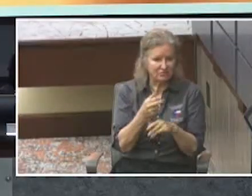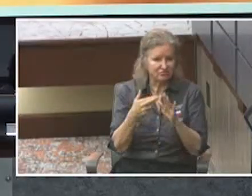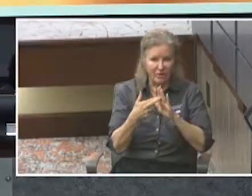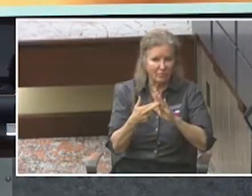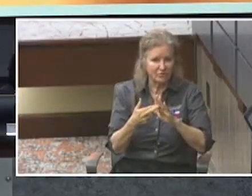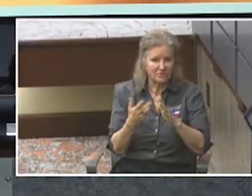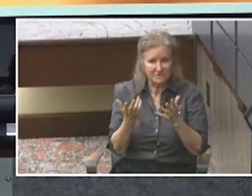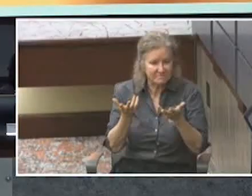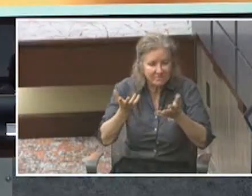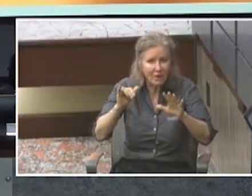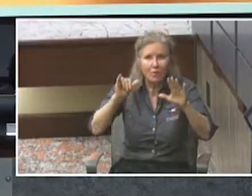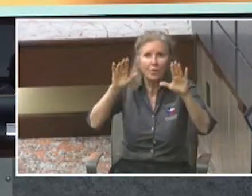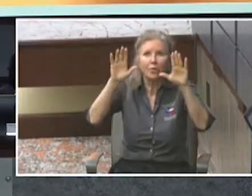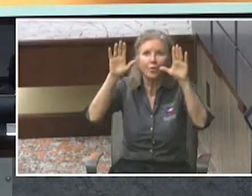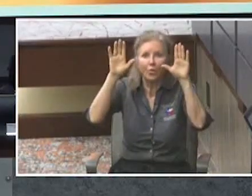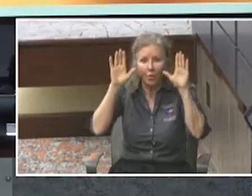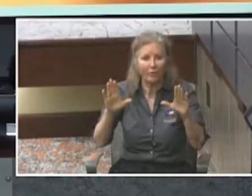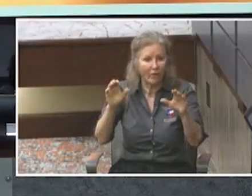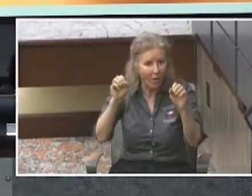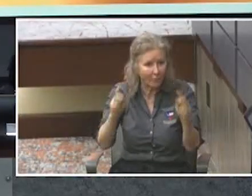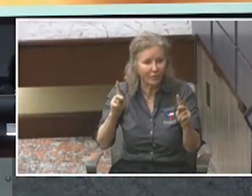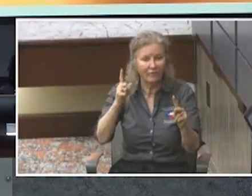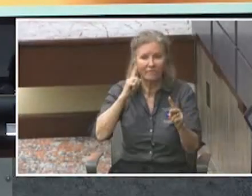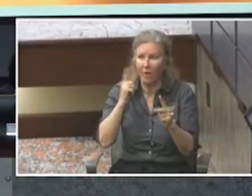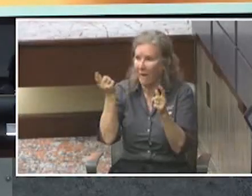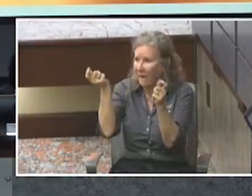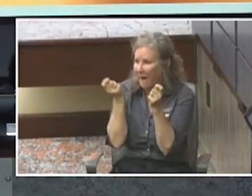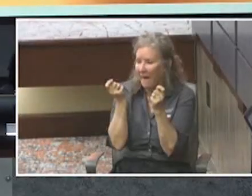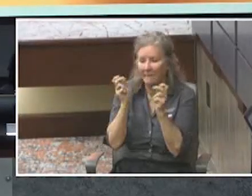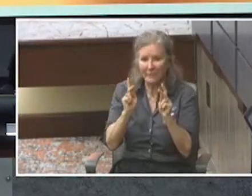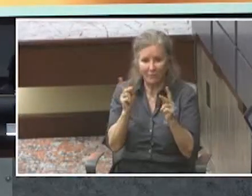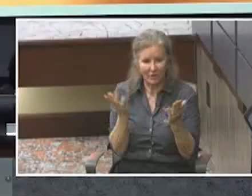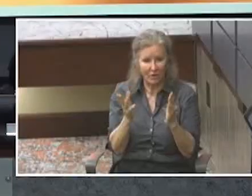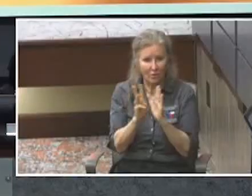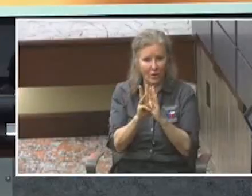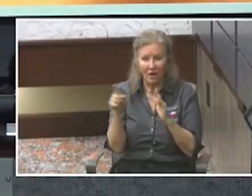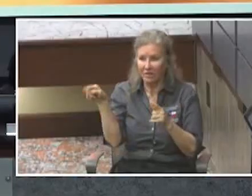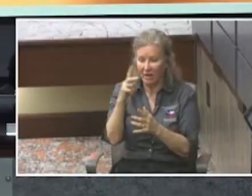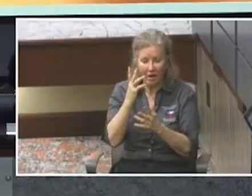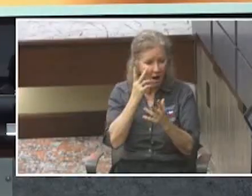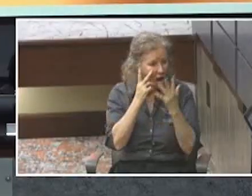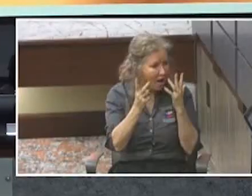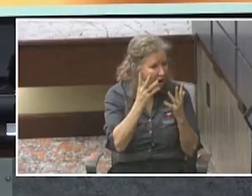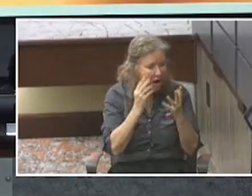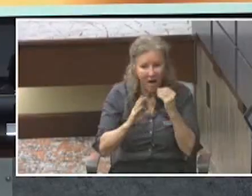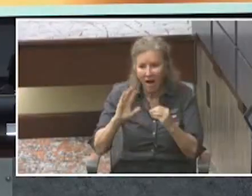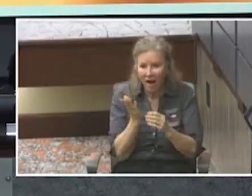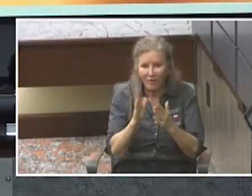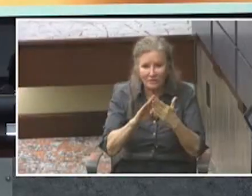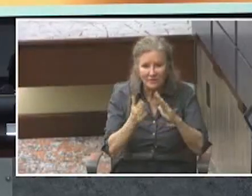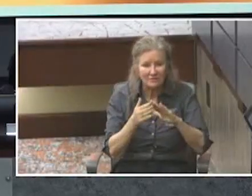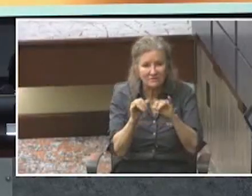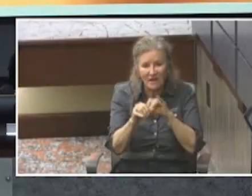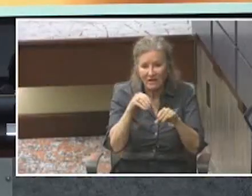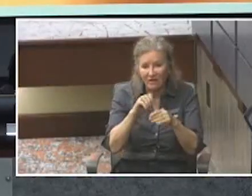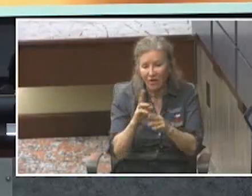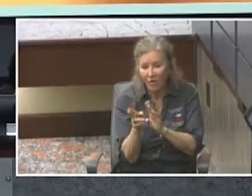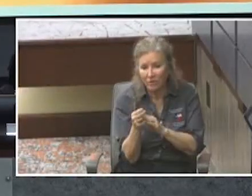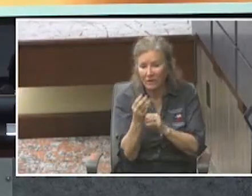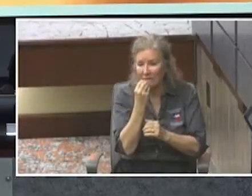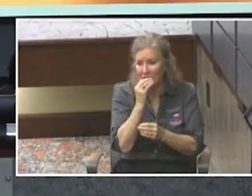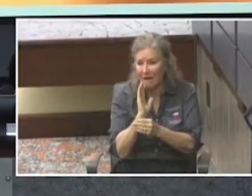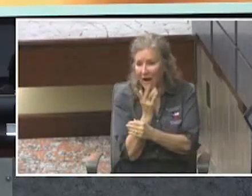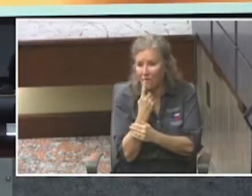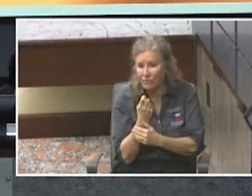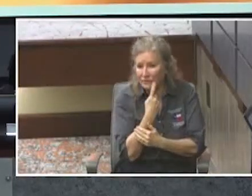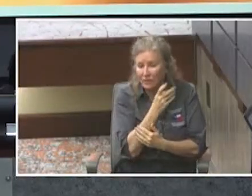So a huge opportunity to bring people to Waco, experience our town, stay in our hotels, eat at our restaurants, and